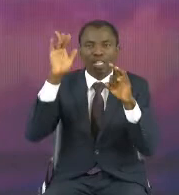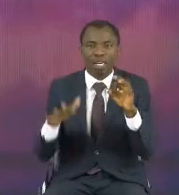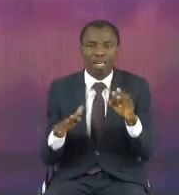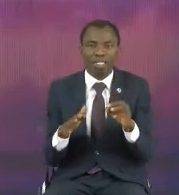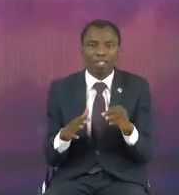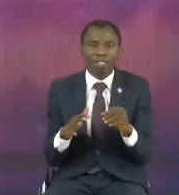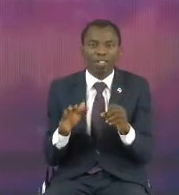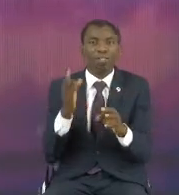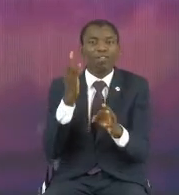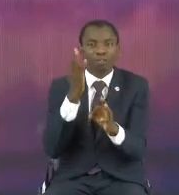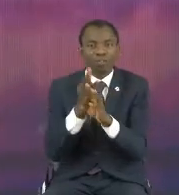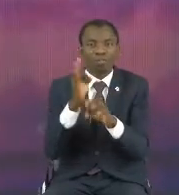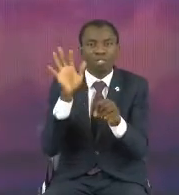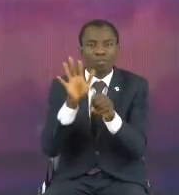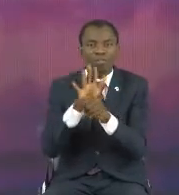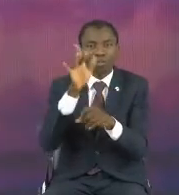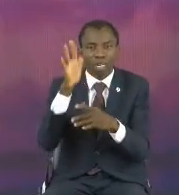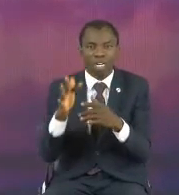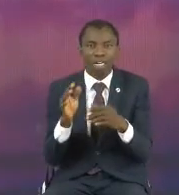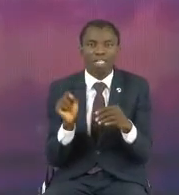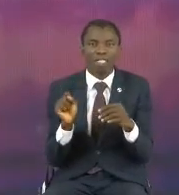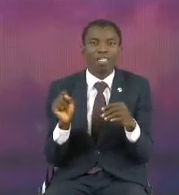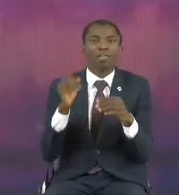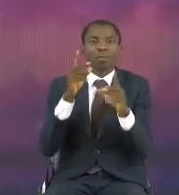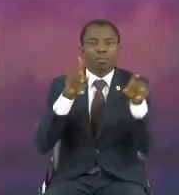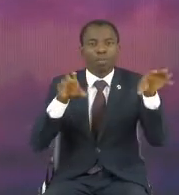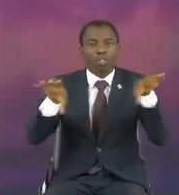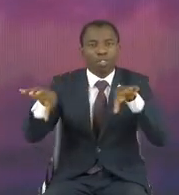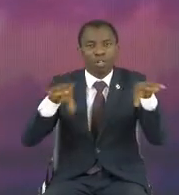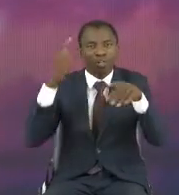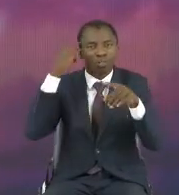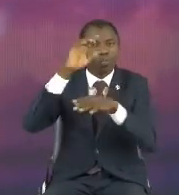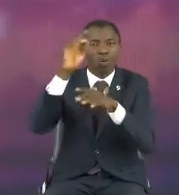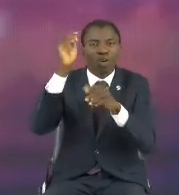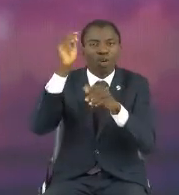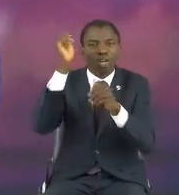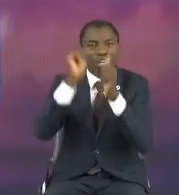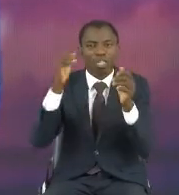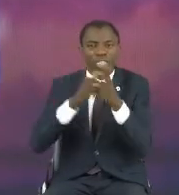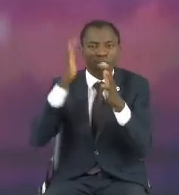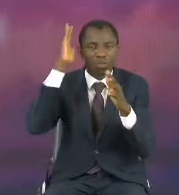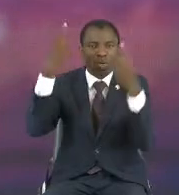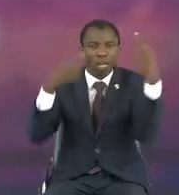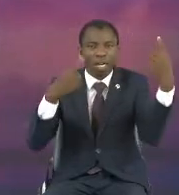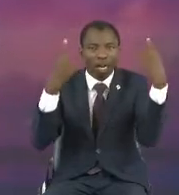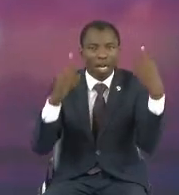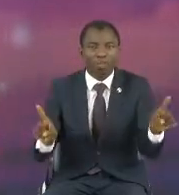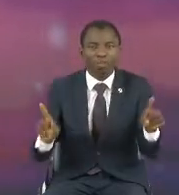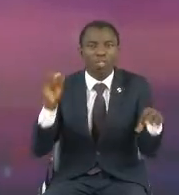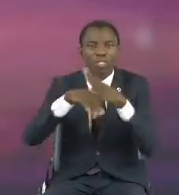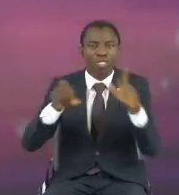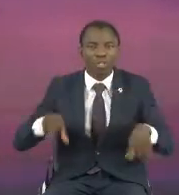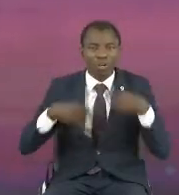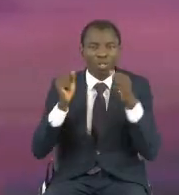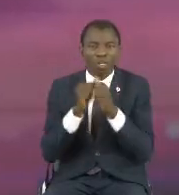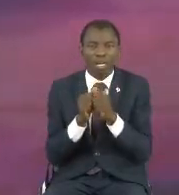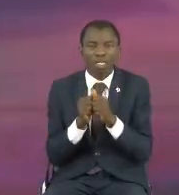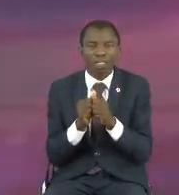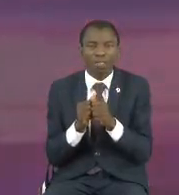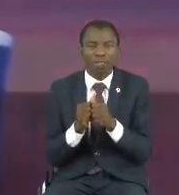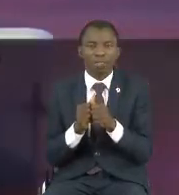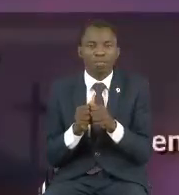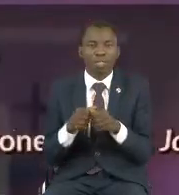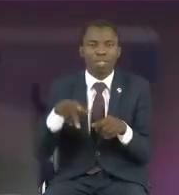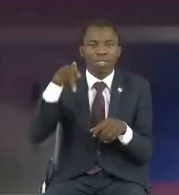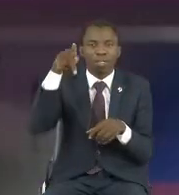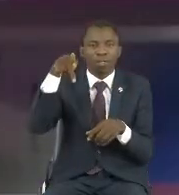faithfully performed for everyone, it will happen in your life. P, penitence